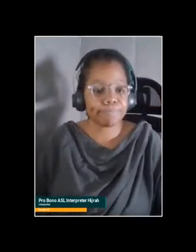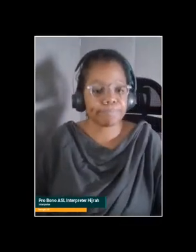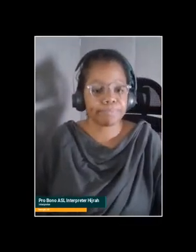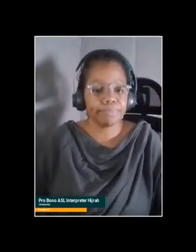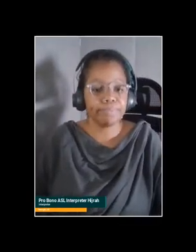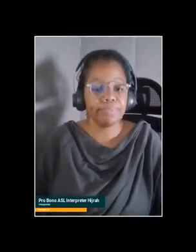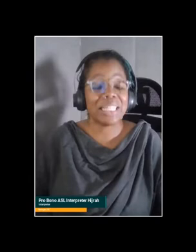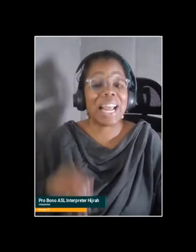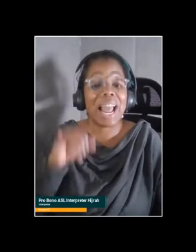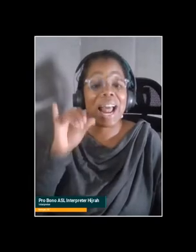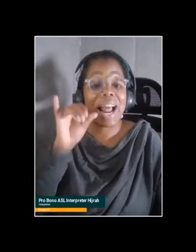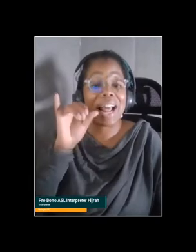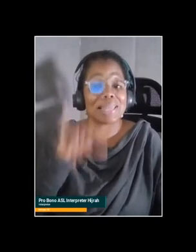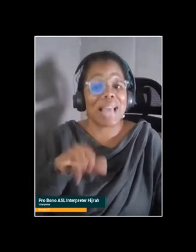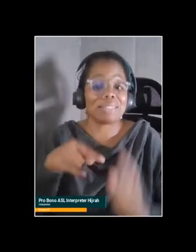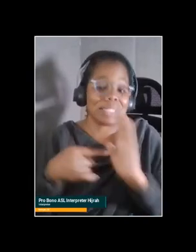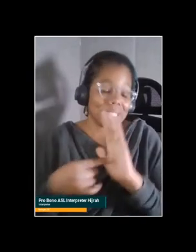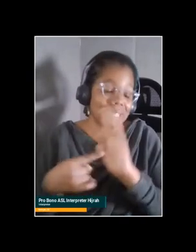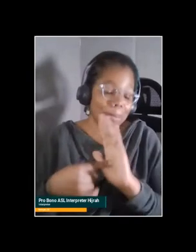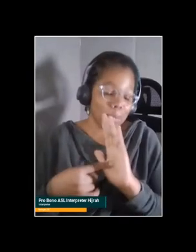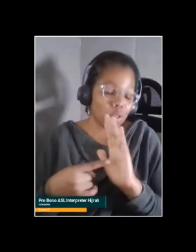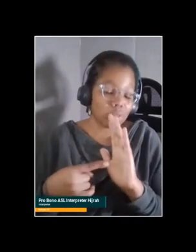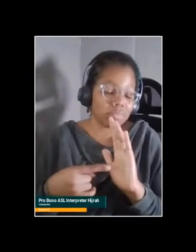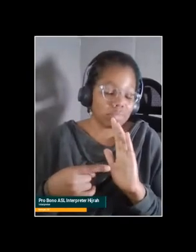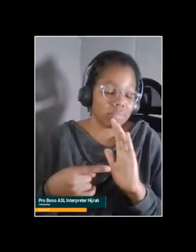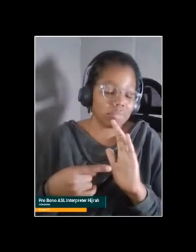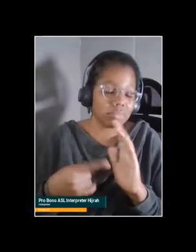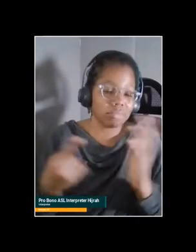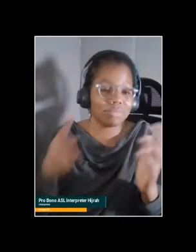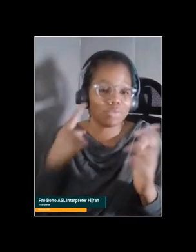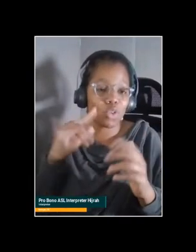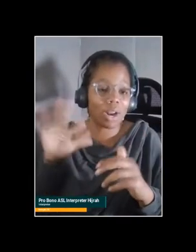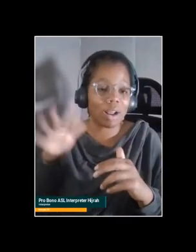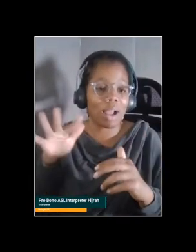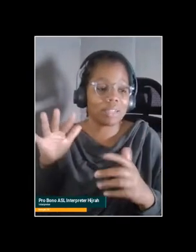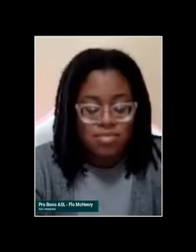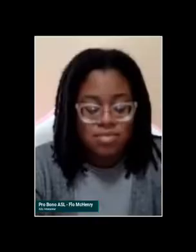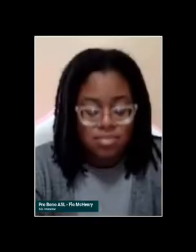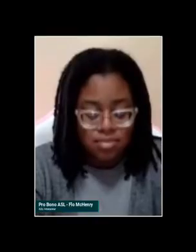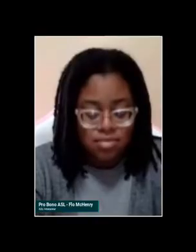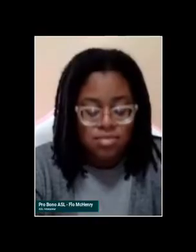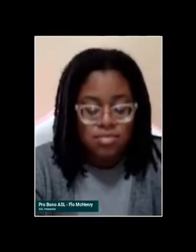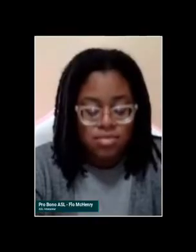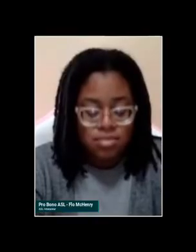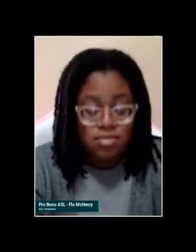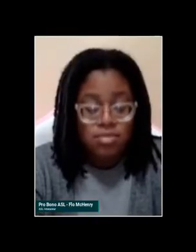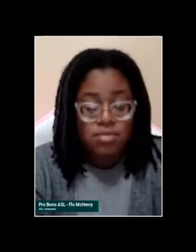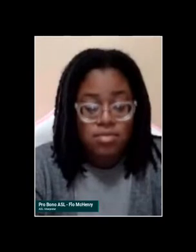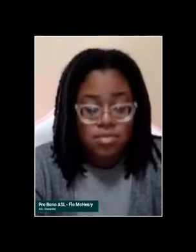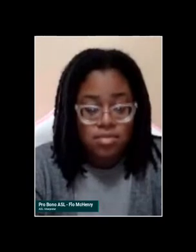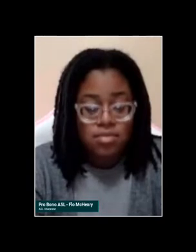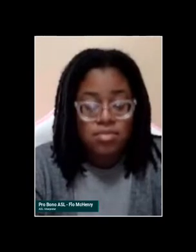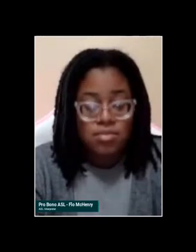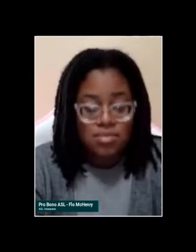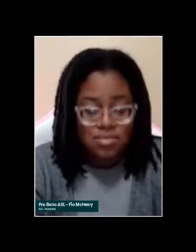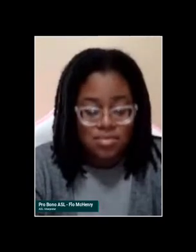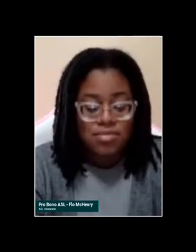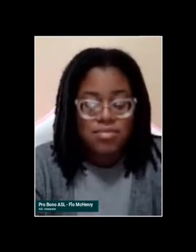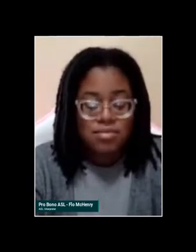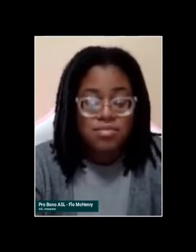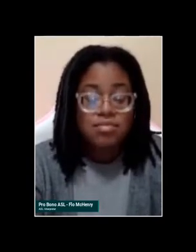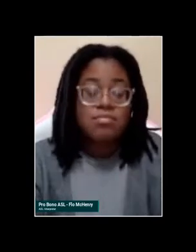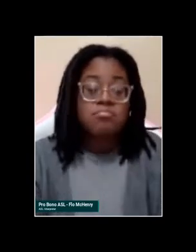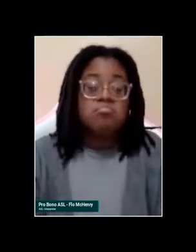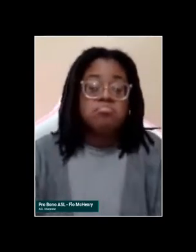So that is an example of kind of less recreation supply due to climate change.